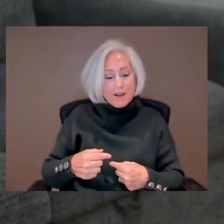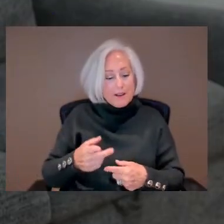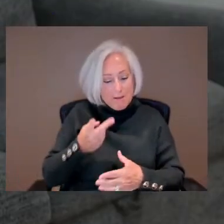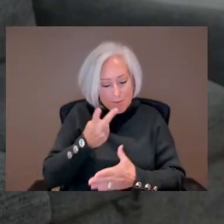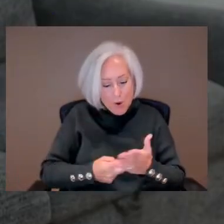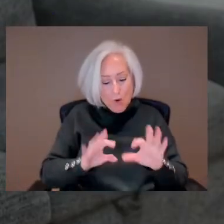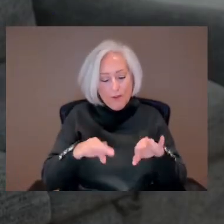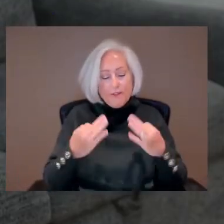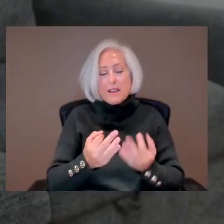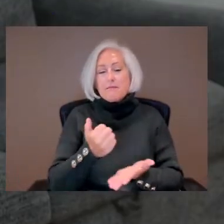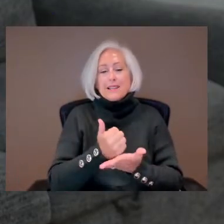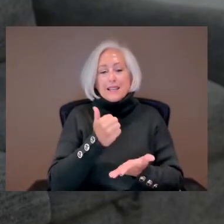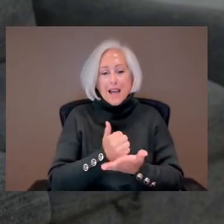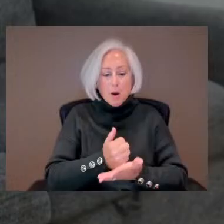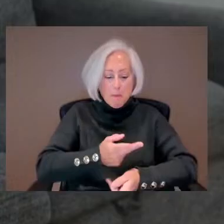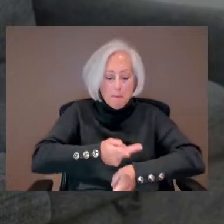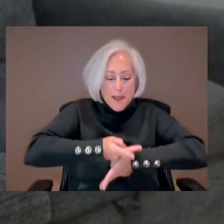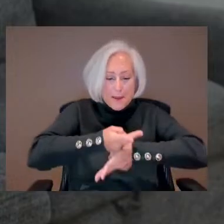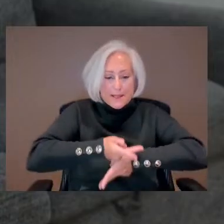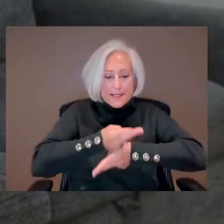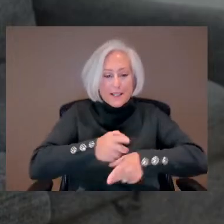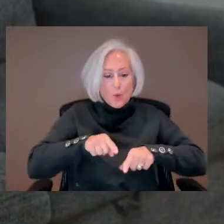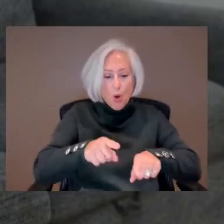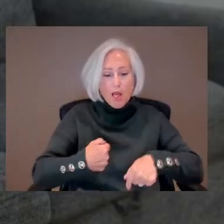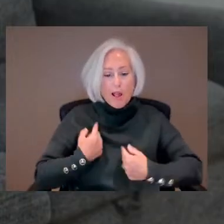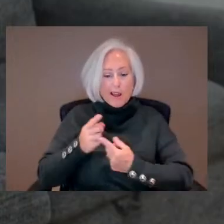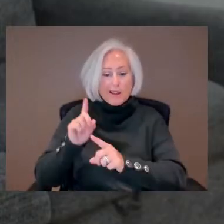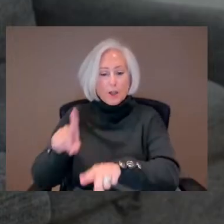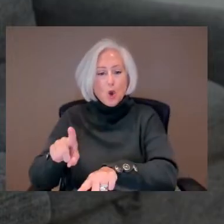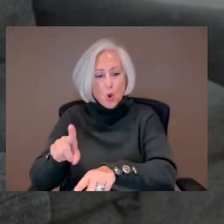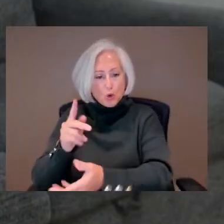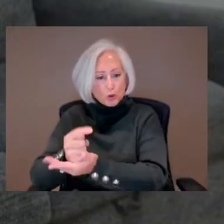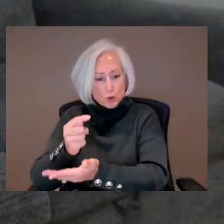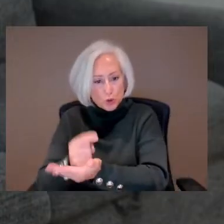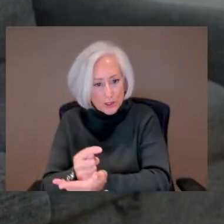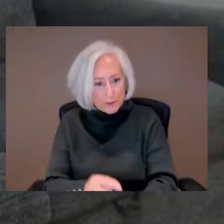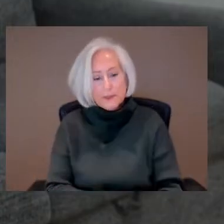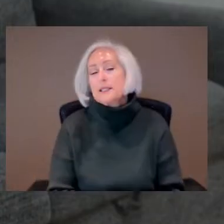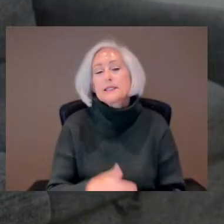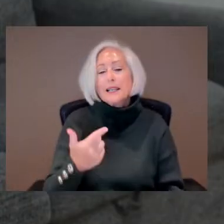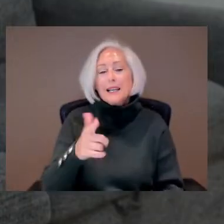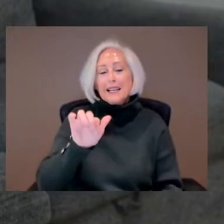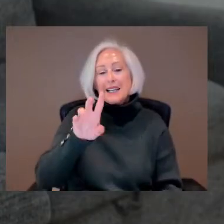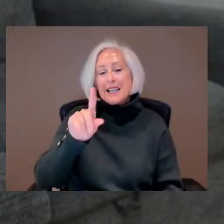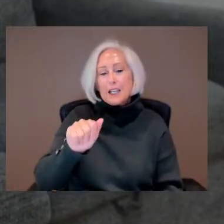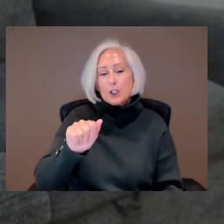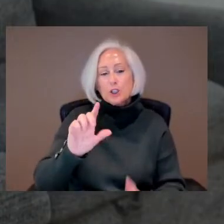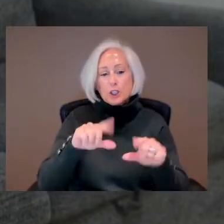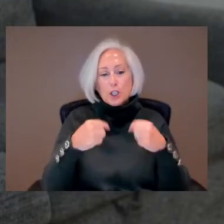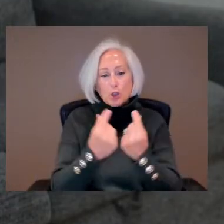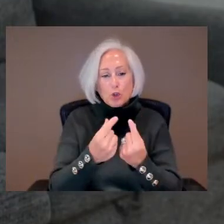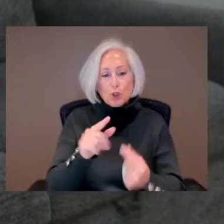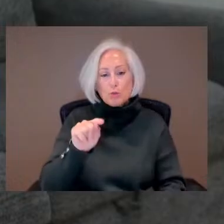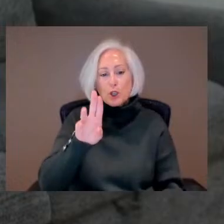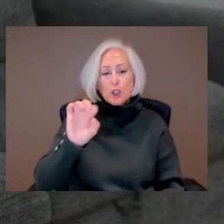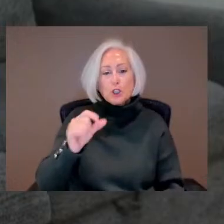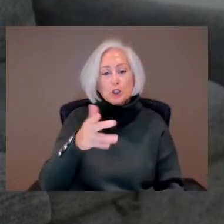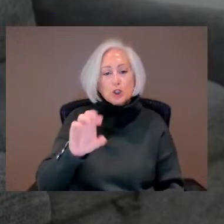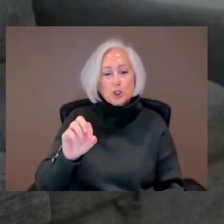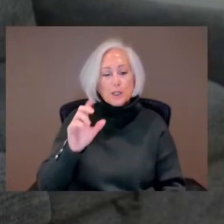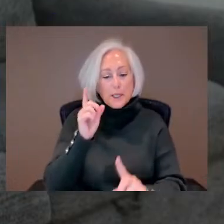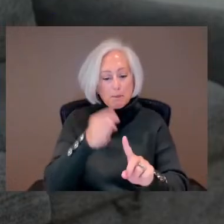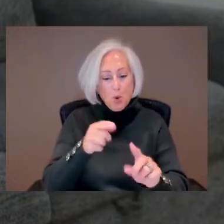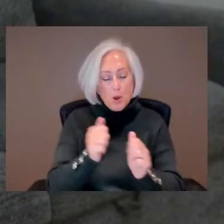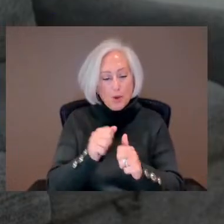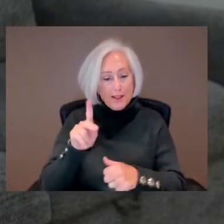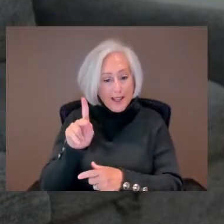pregnant. Then there's Cancer Action, Gilda's group, Turning Point with KU.